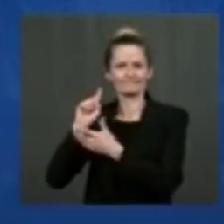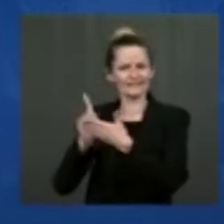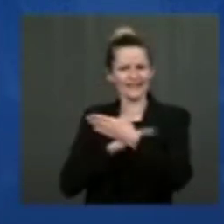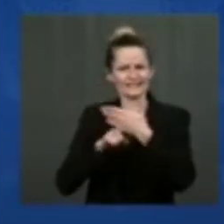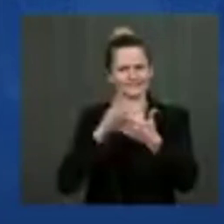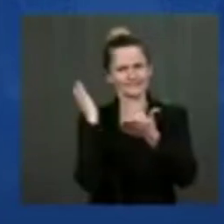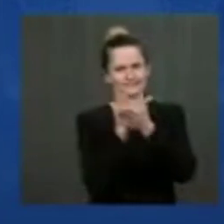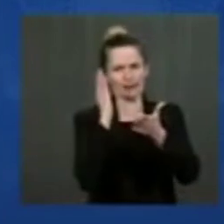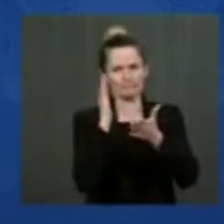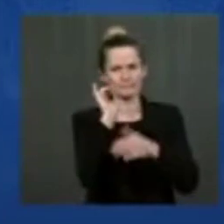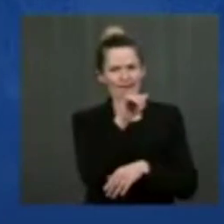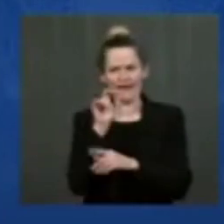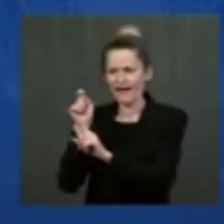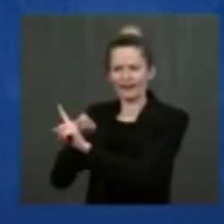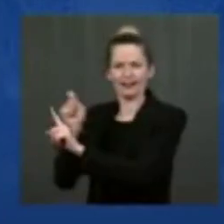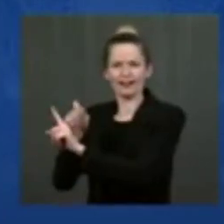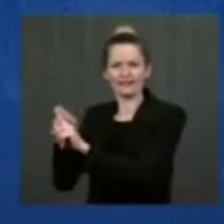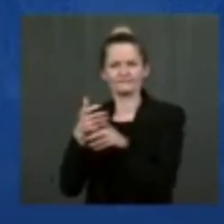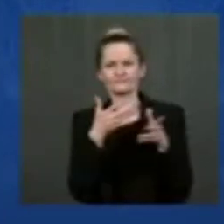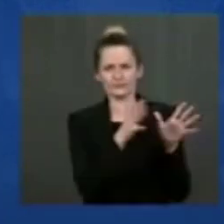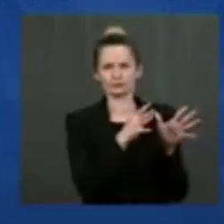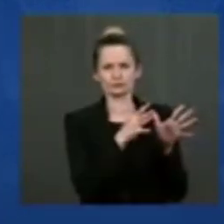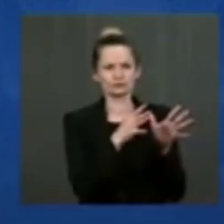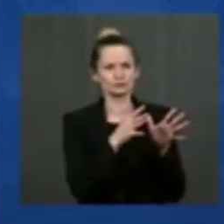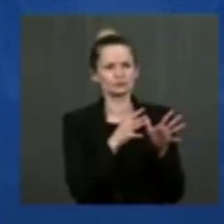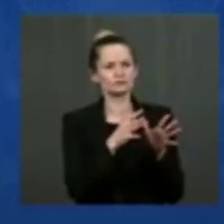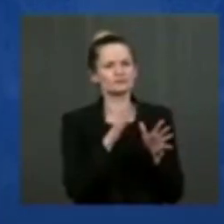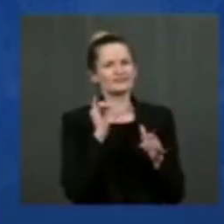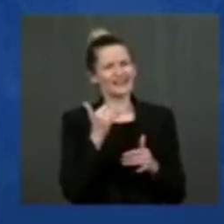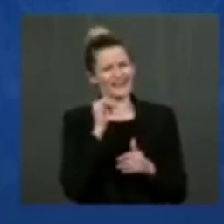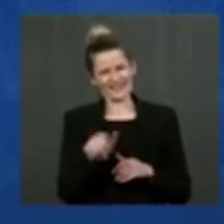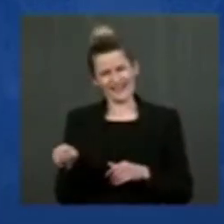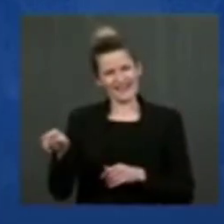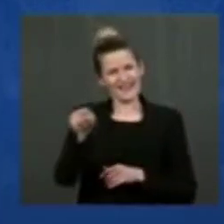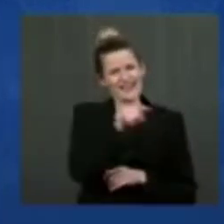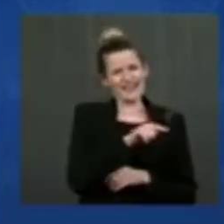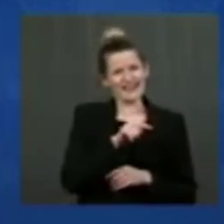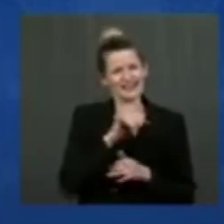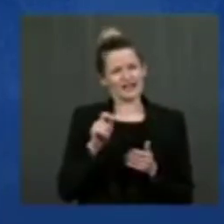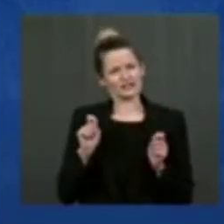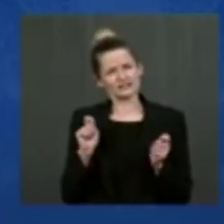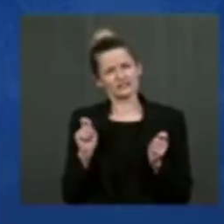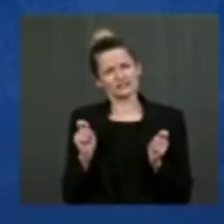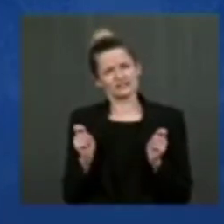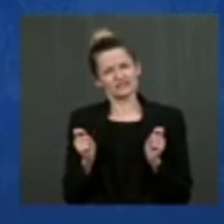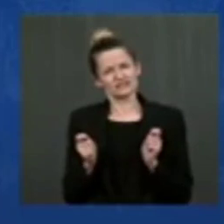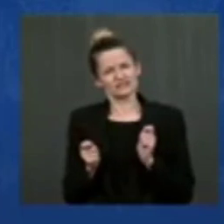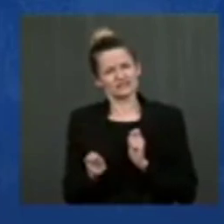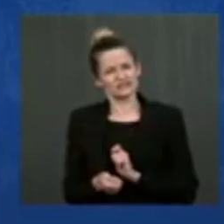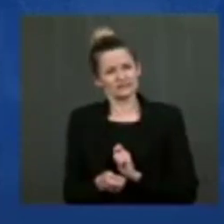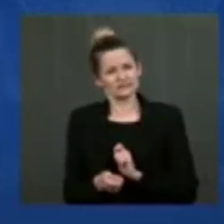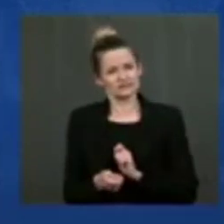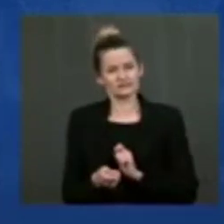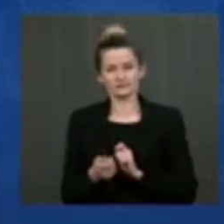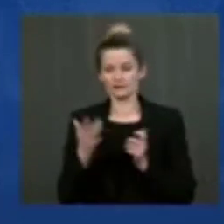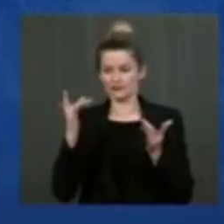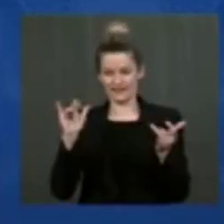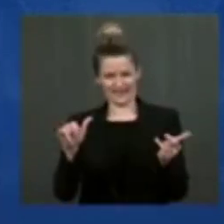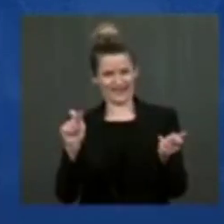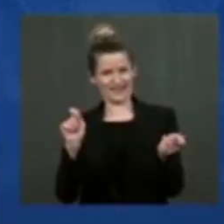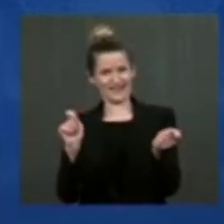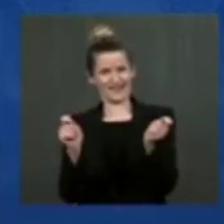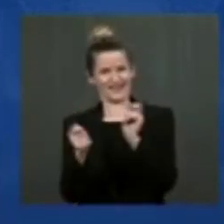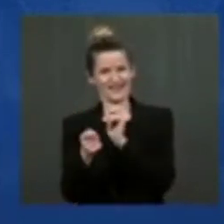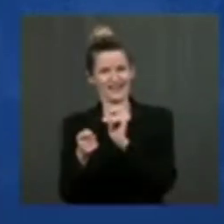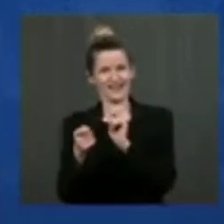we live and how we work in this country. The reason we have is because of the victories won by labor. I'm going to be